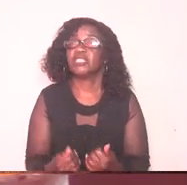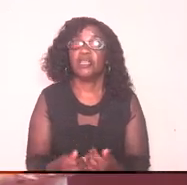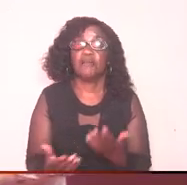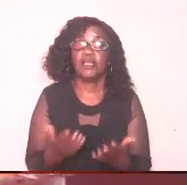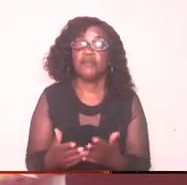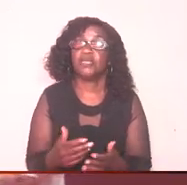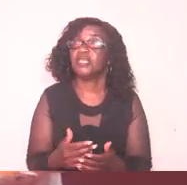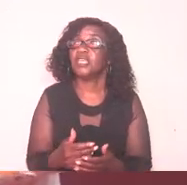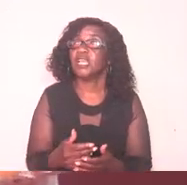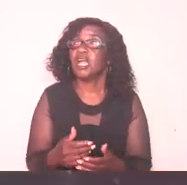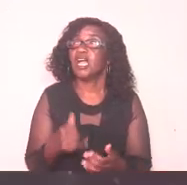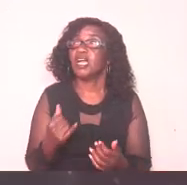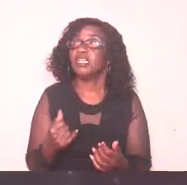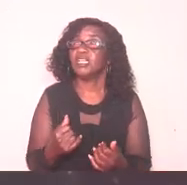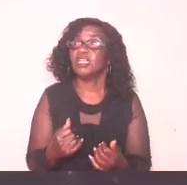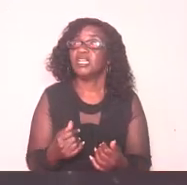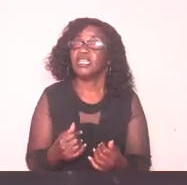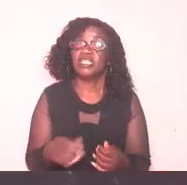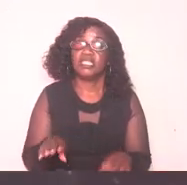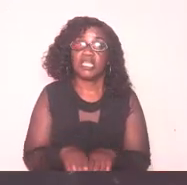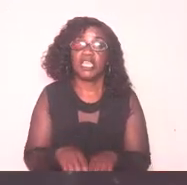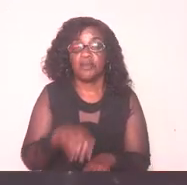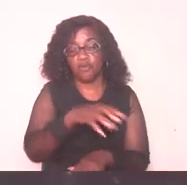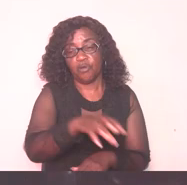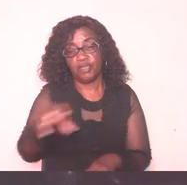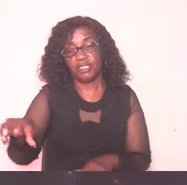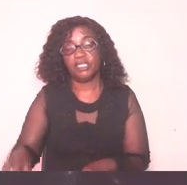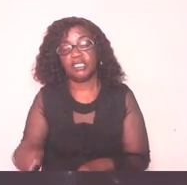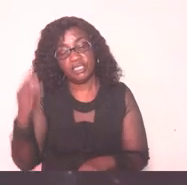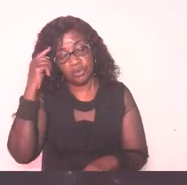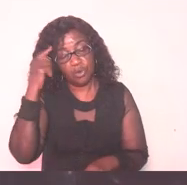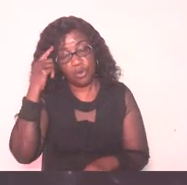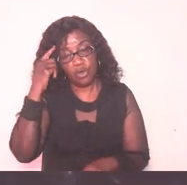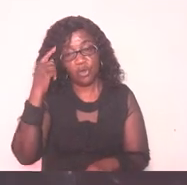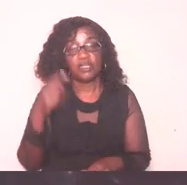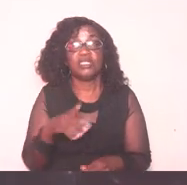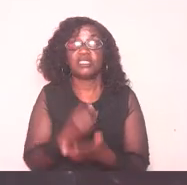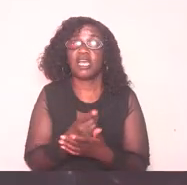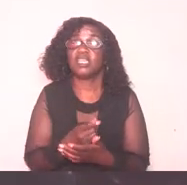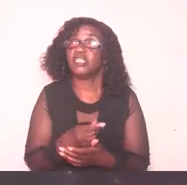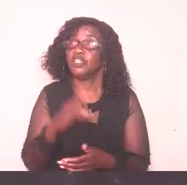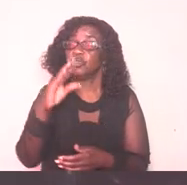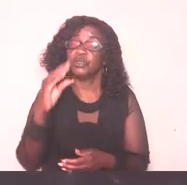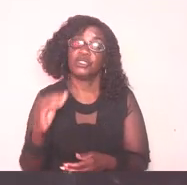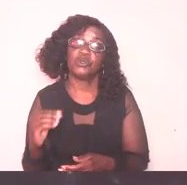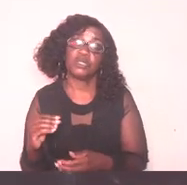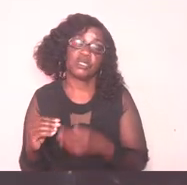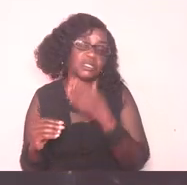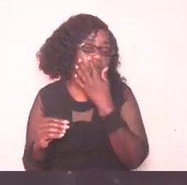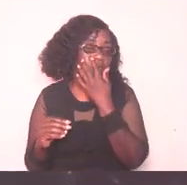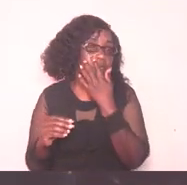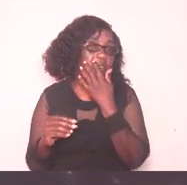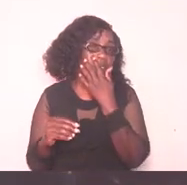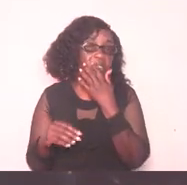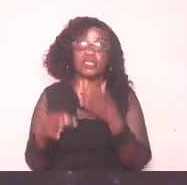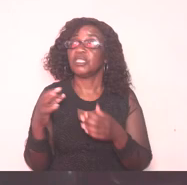is lowered, right, what happens is that the whole community understands that sex happens at these ages, which means that you reduce that